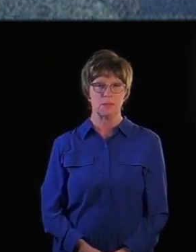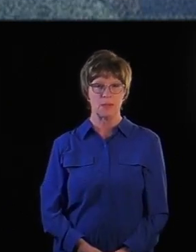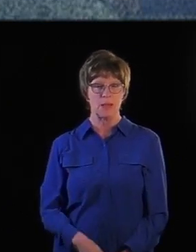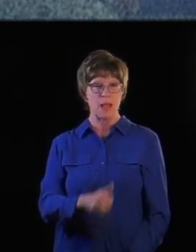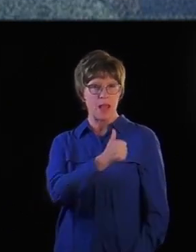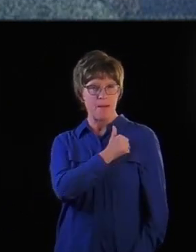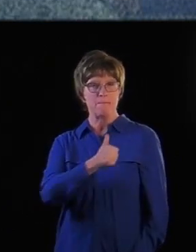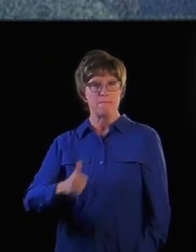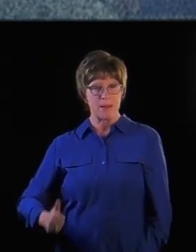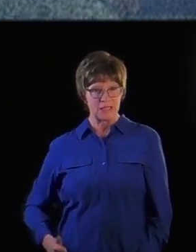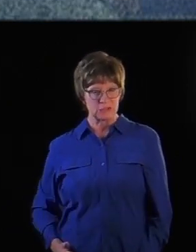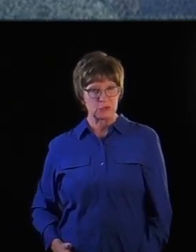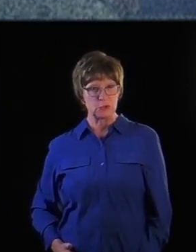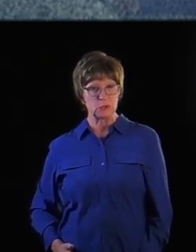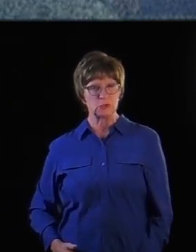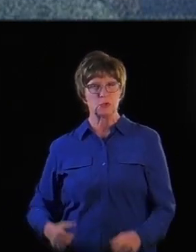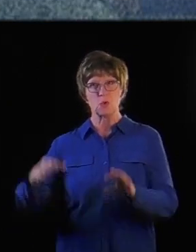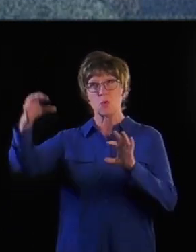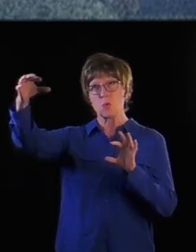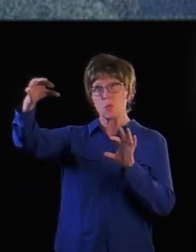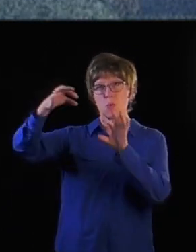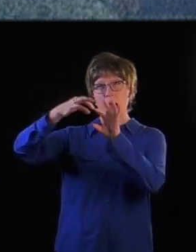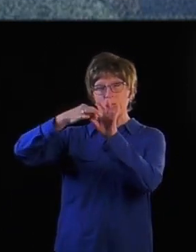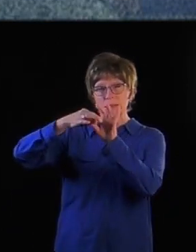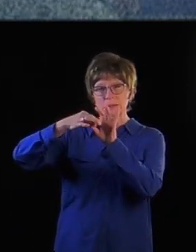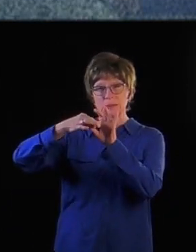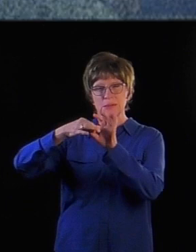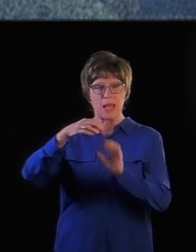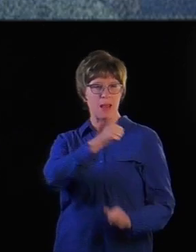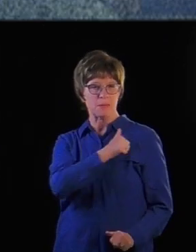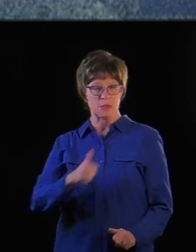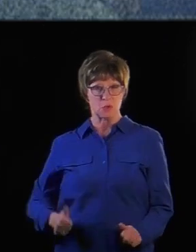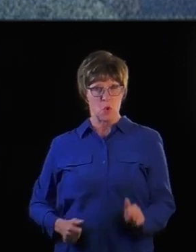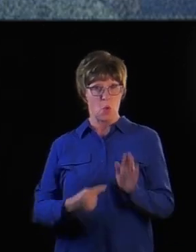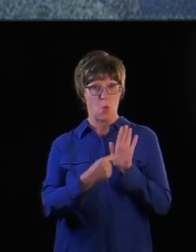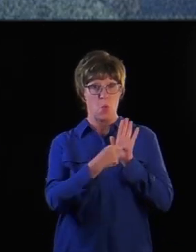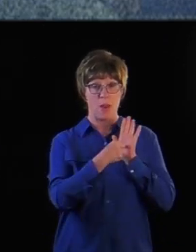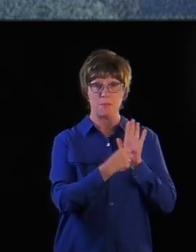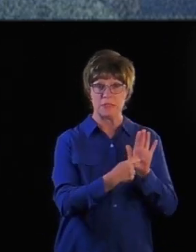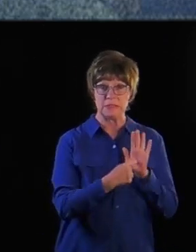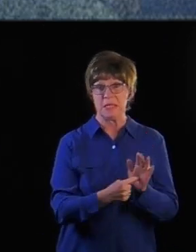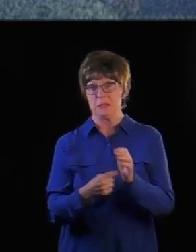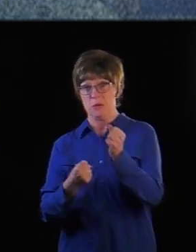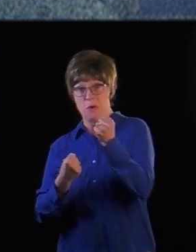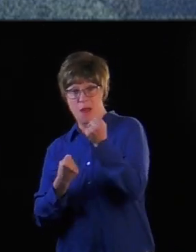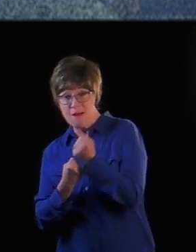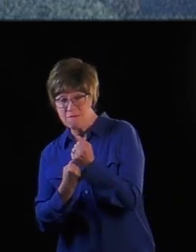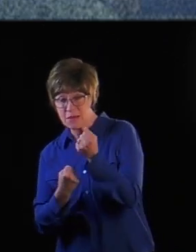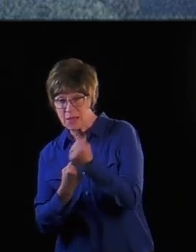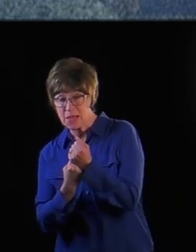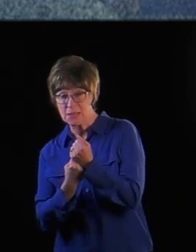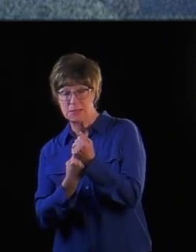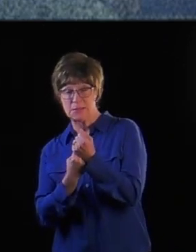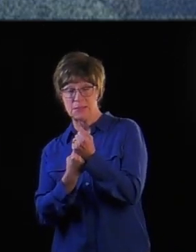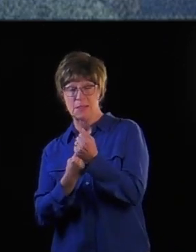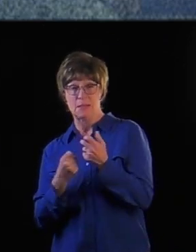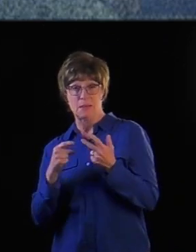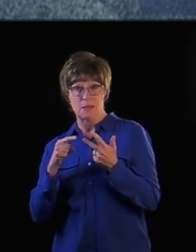ambassadors who reconcile. Ambassadors represent, they are advocates, they